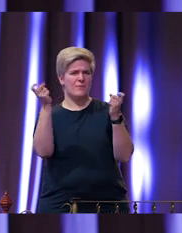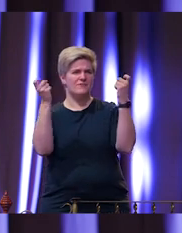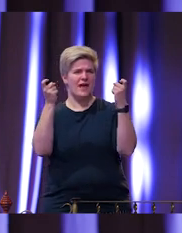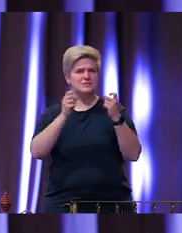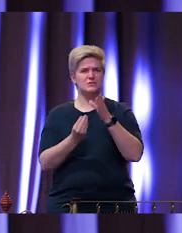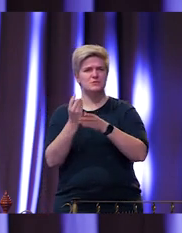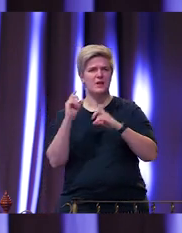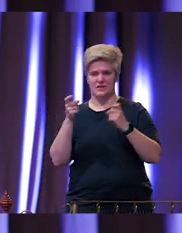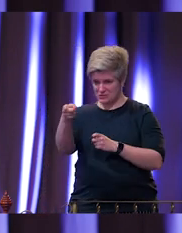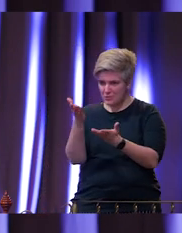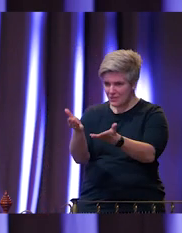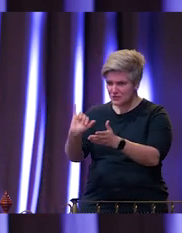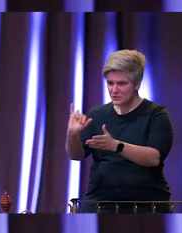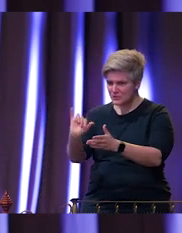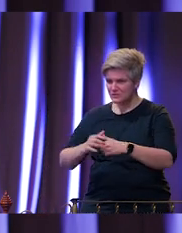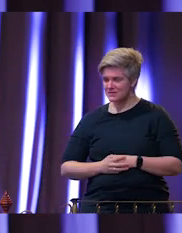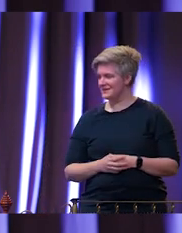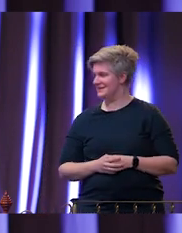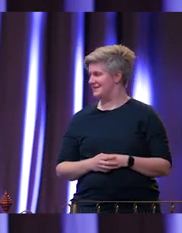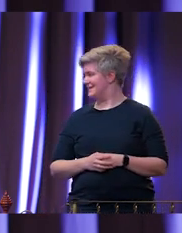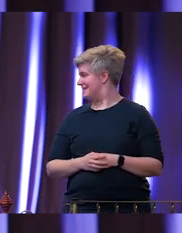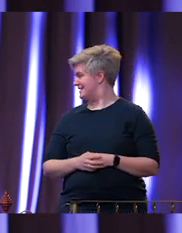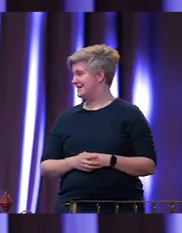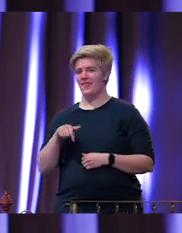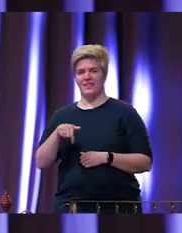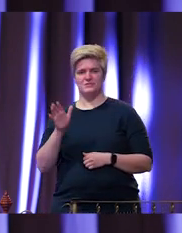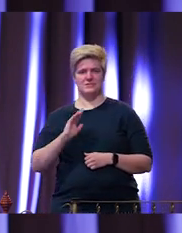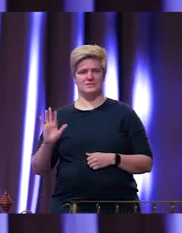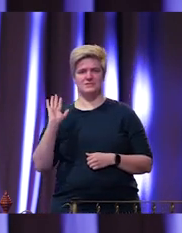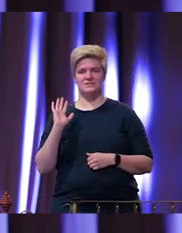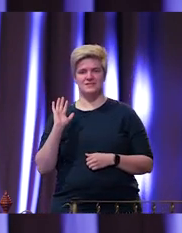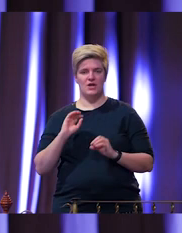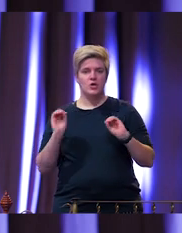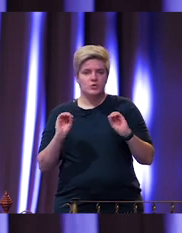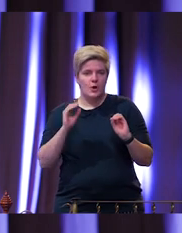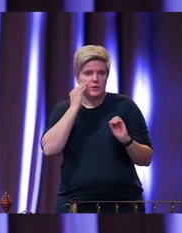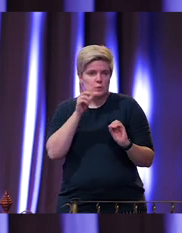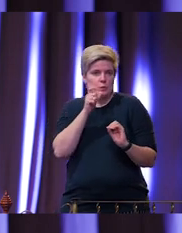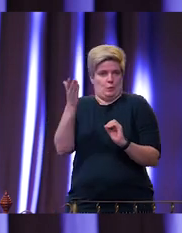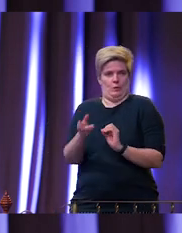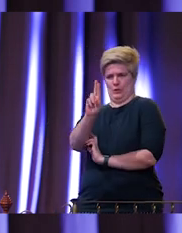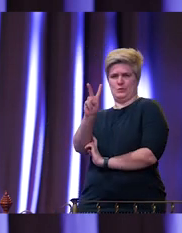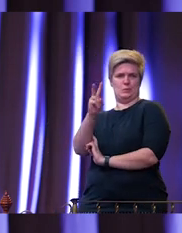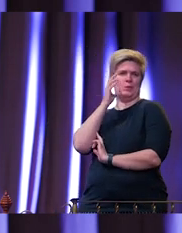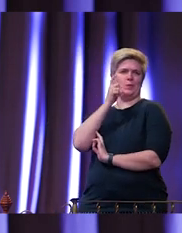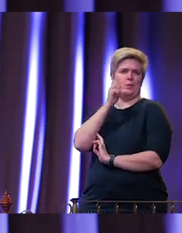too? That's crazy. And this was like, nobody really knew who they were. What a great first concert.